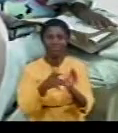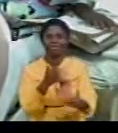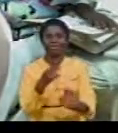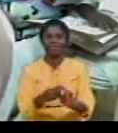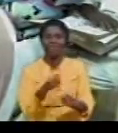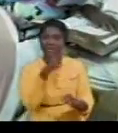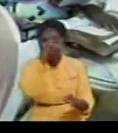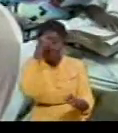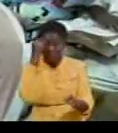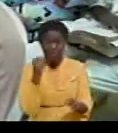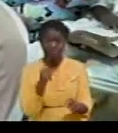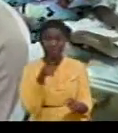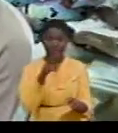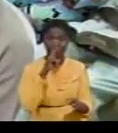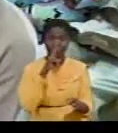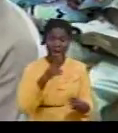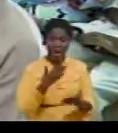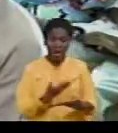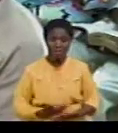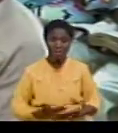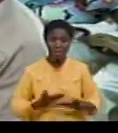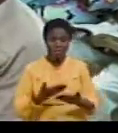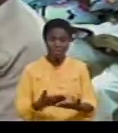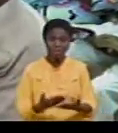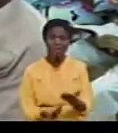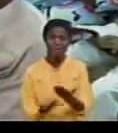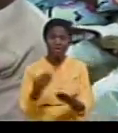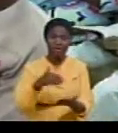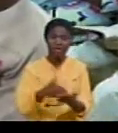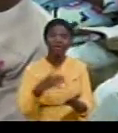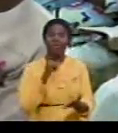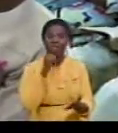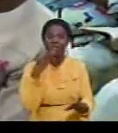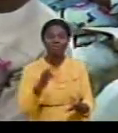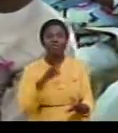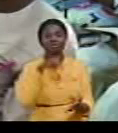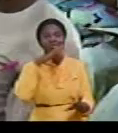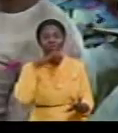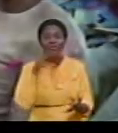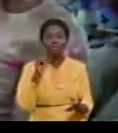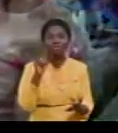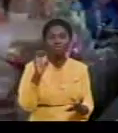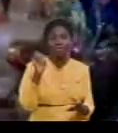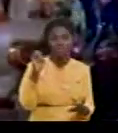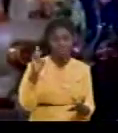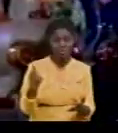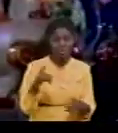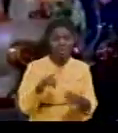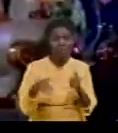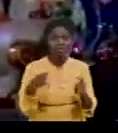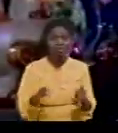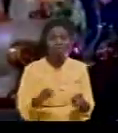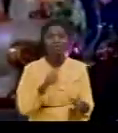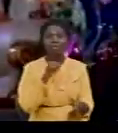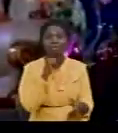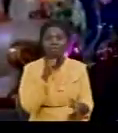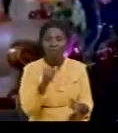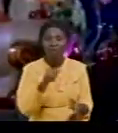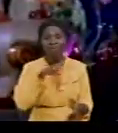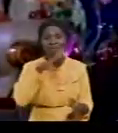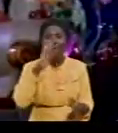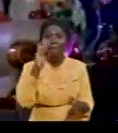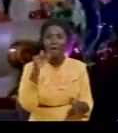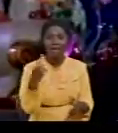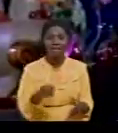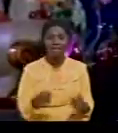born again, not of corruptible seed, but of incorruptible, by the word